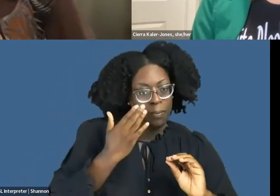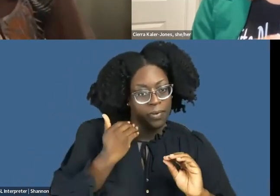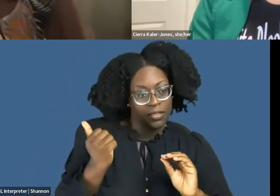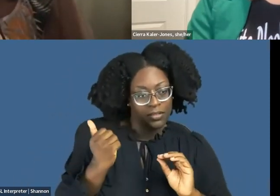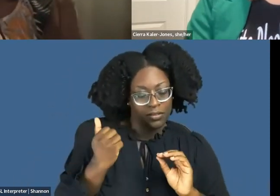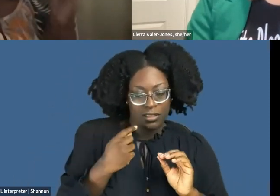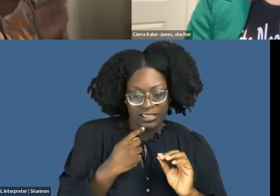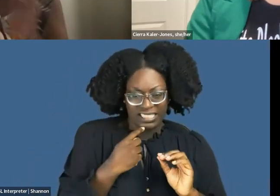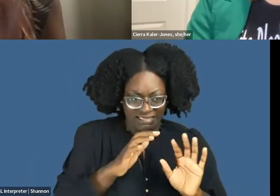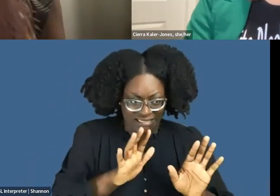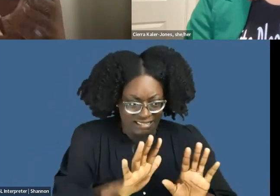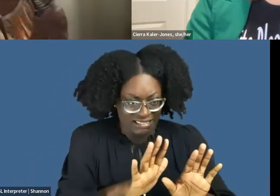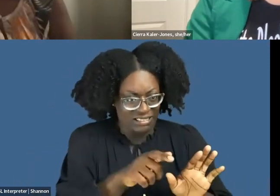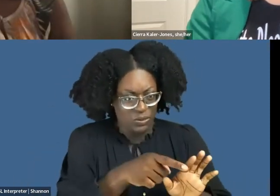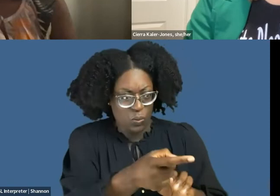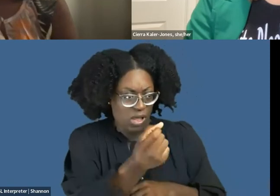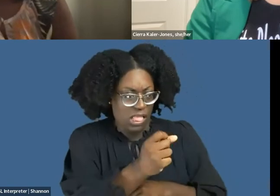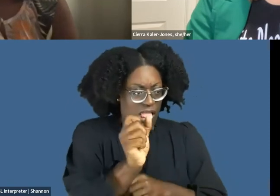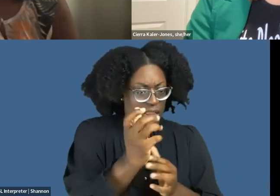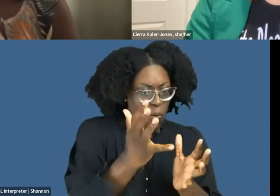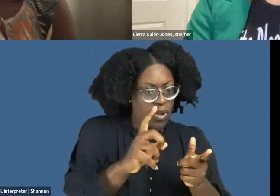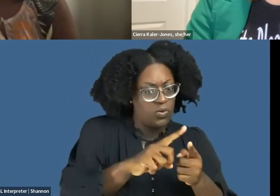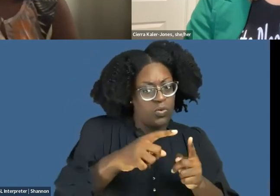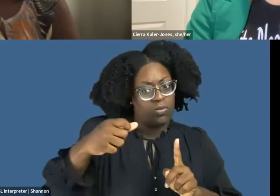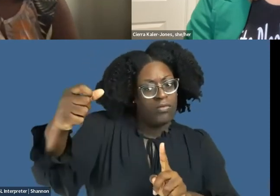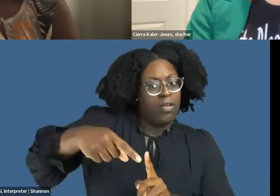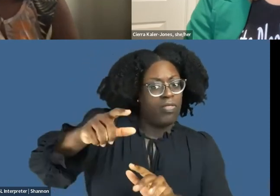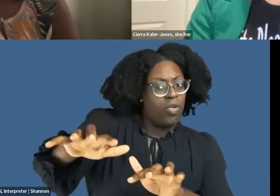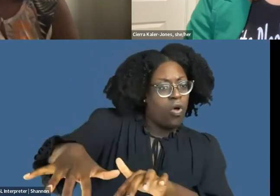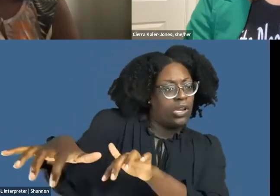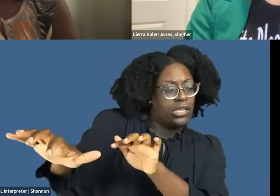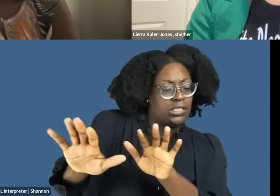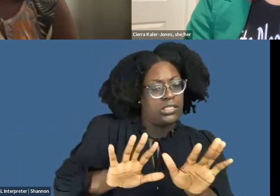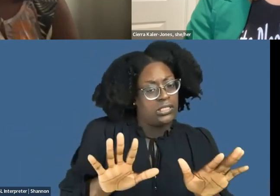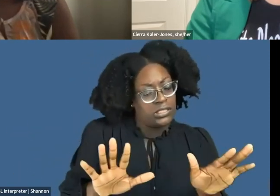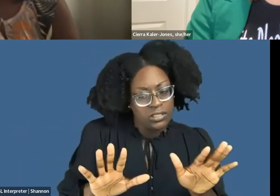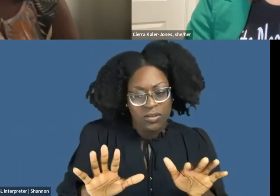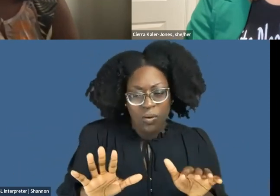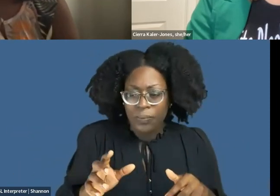going in and out. Maybe I'll try to do this.